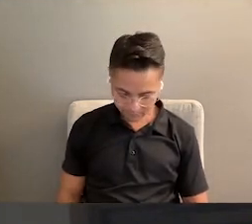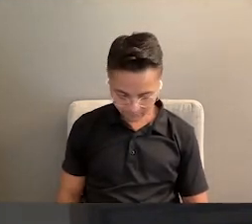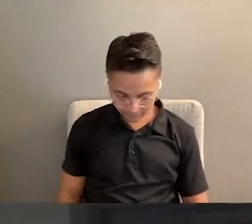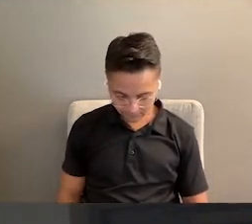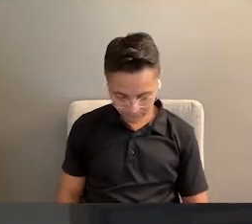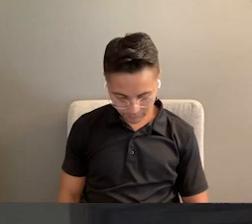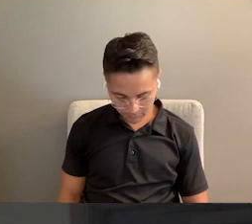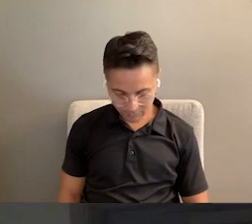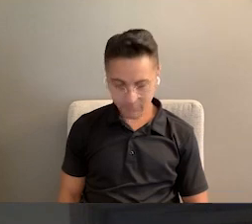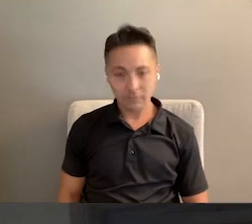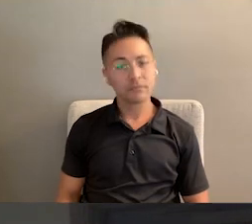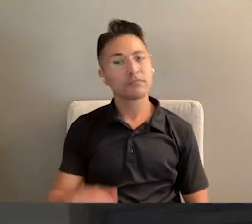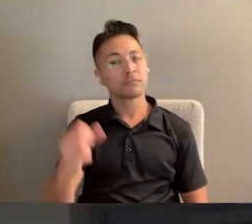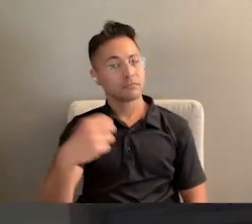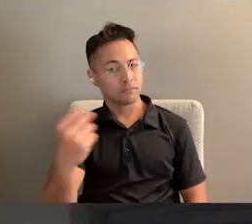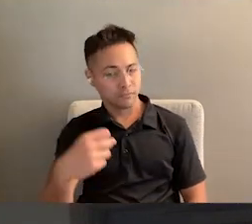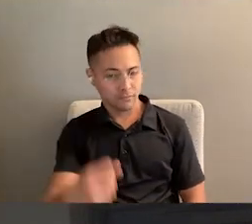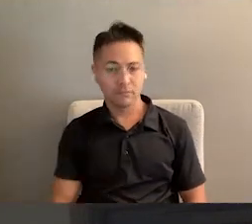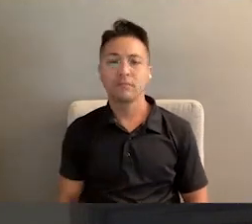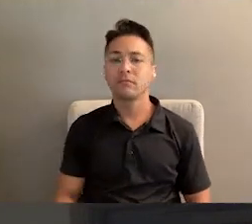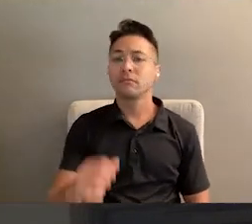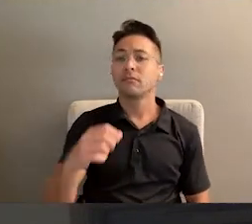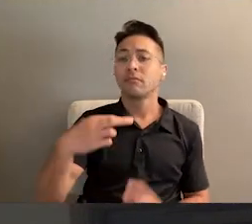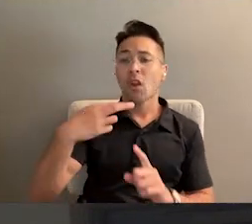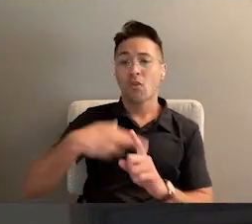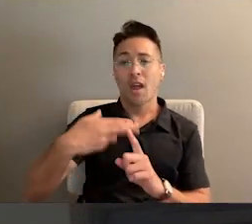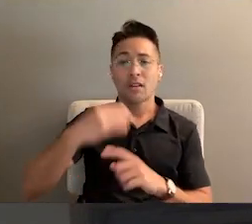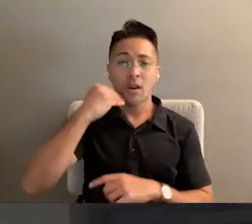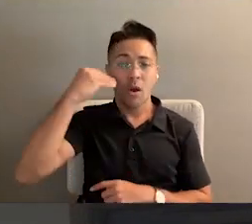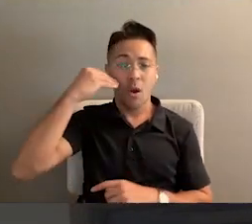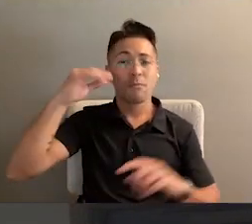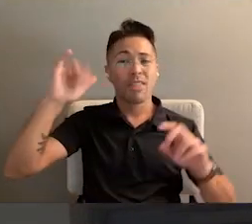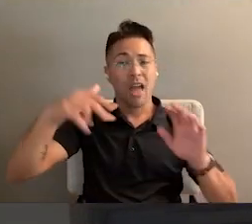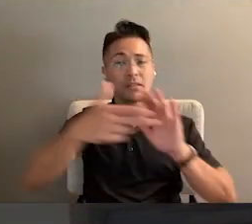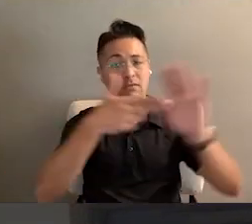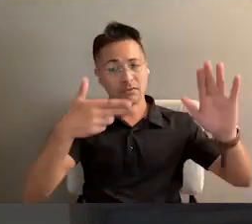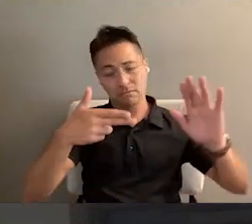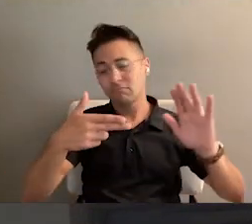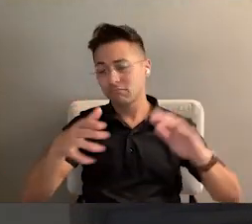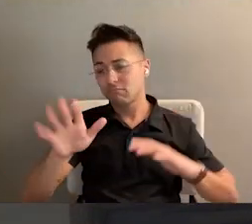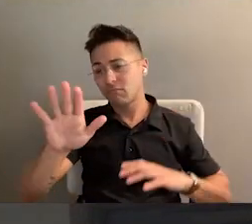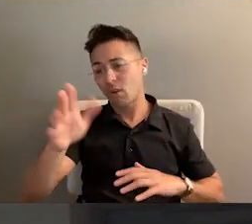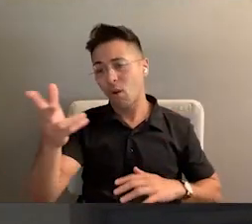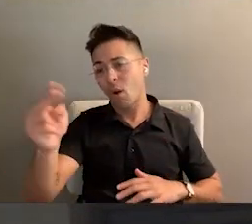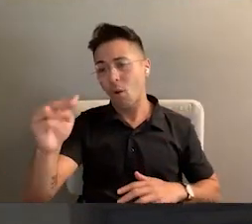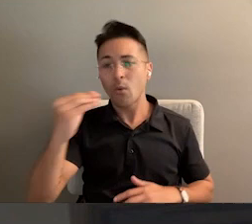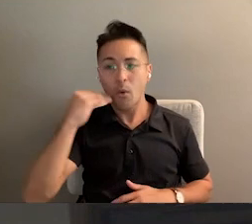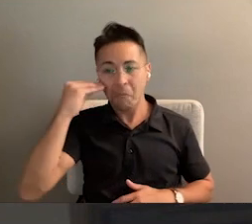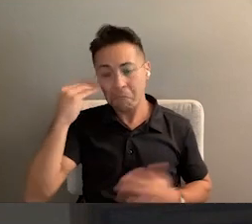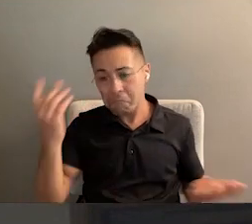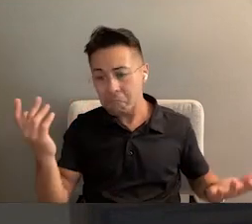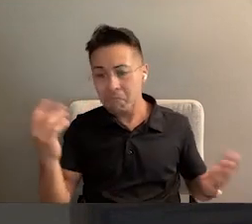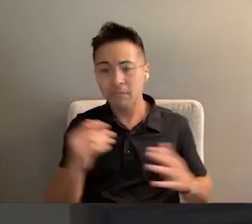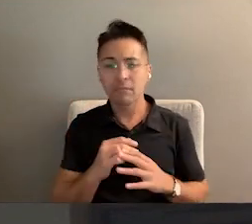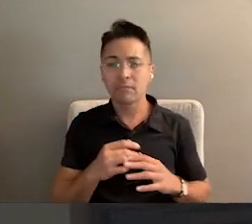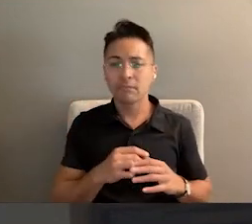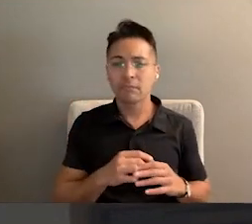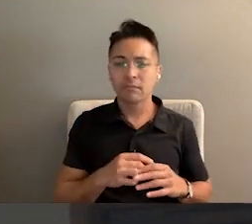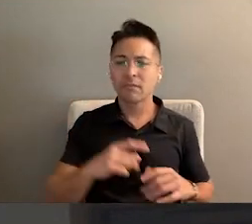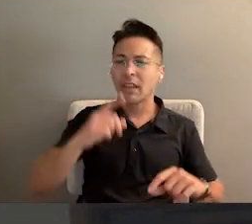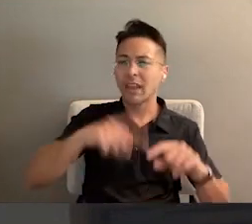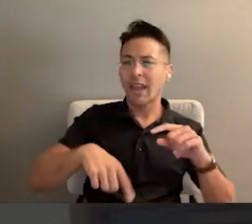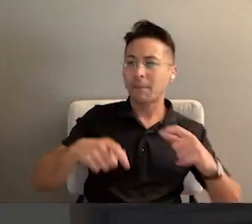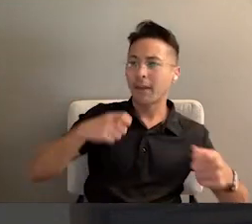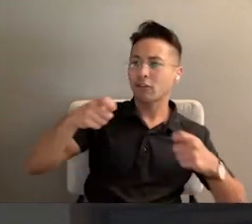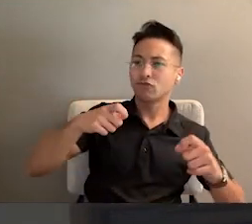second bullet was living your own home or family home, but the person could be renting. Oh, yes. An apartment. Yes, a rented home counts as your